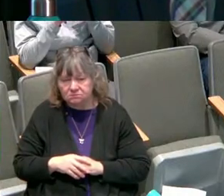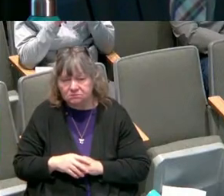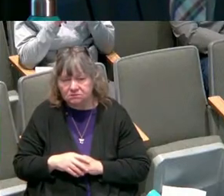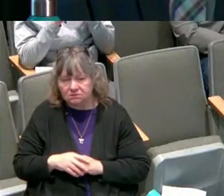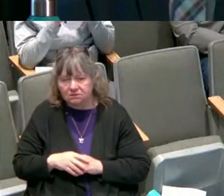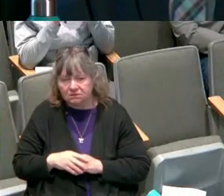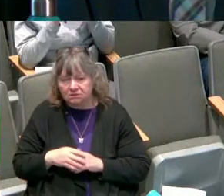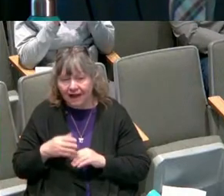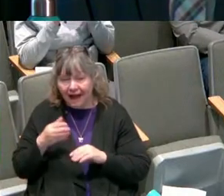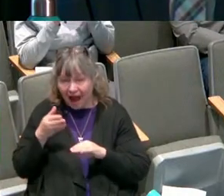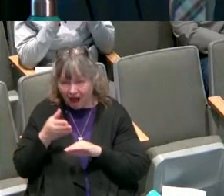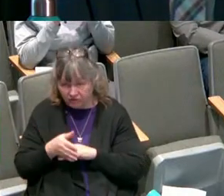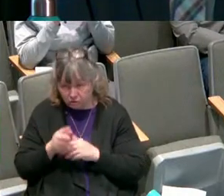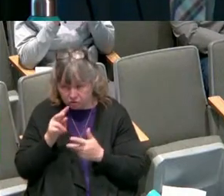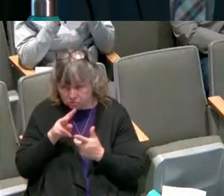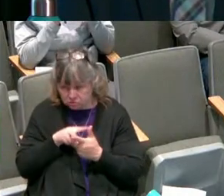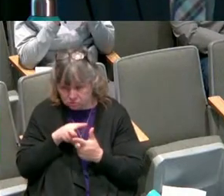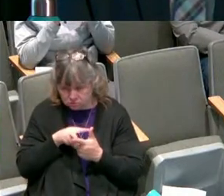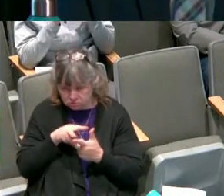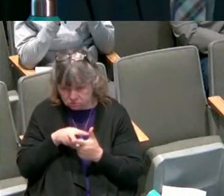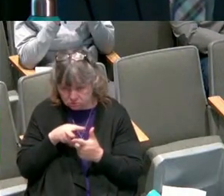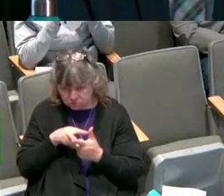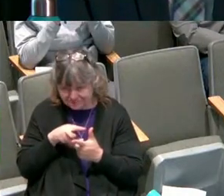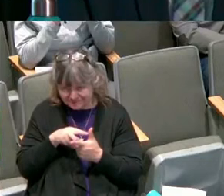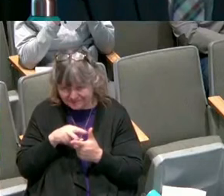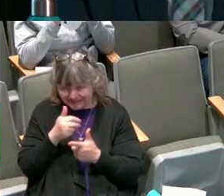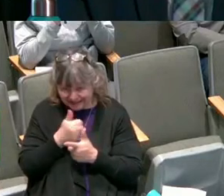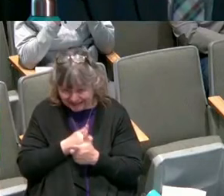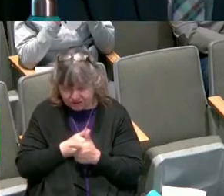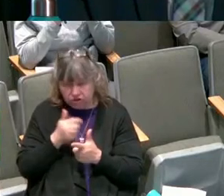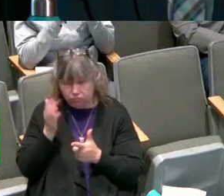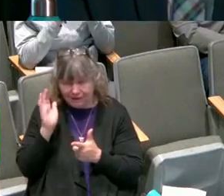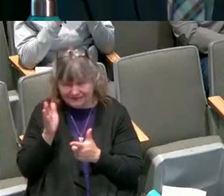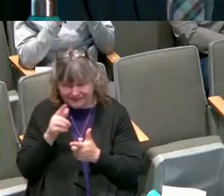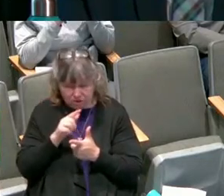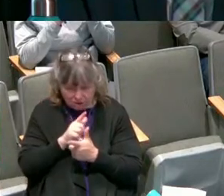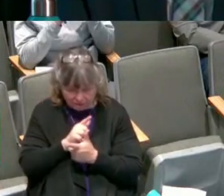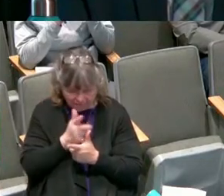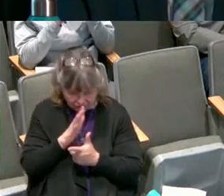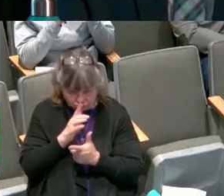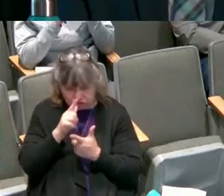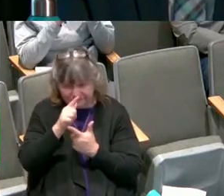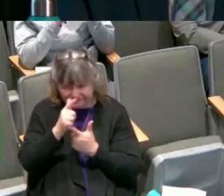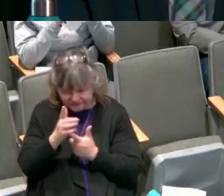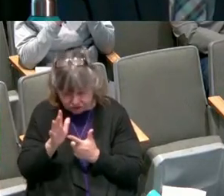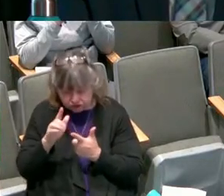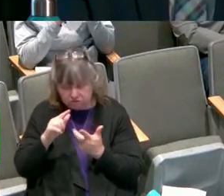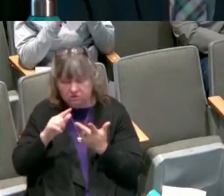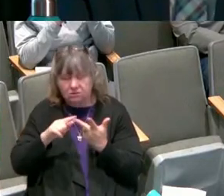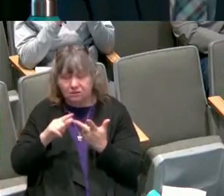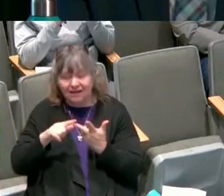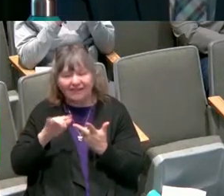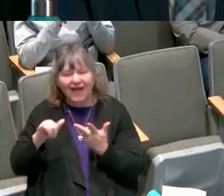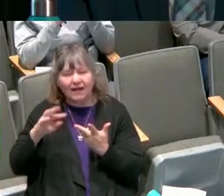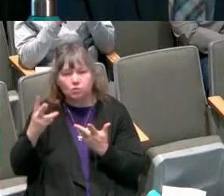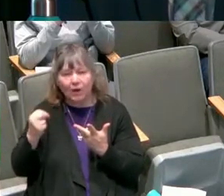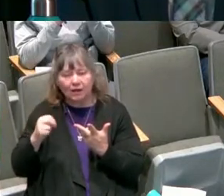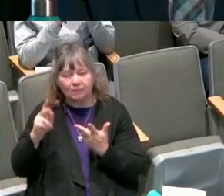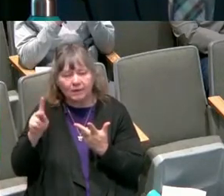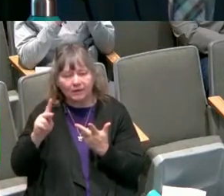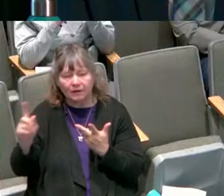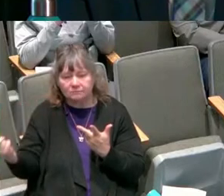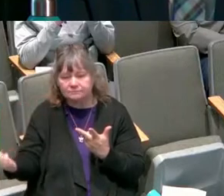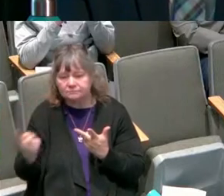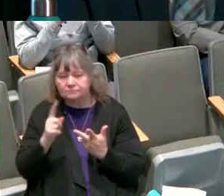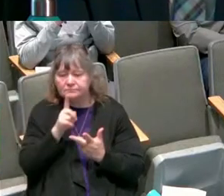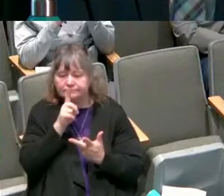after those each of the presentations is finished that is when people can approach